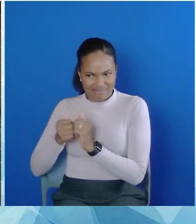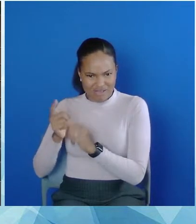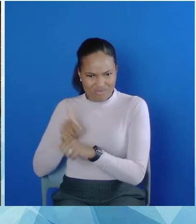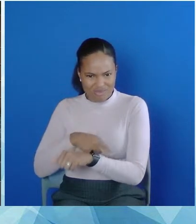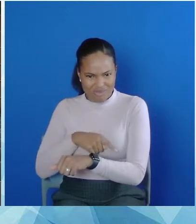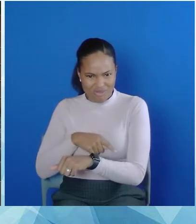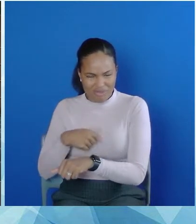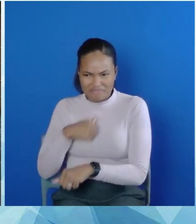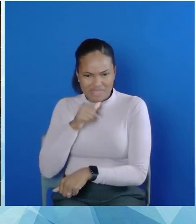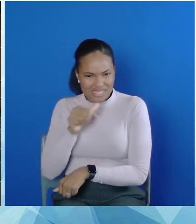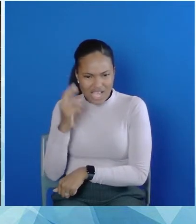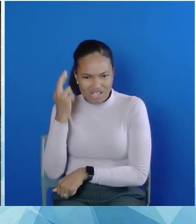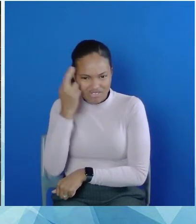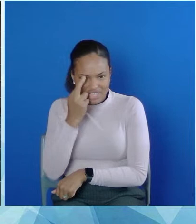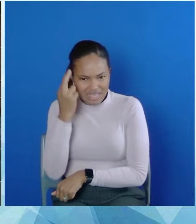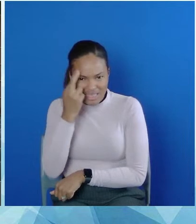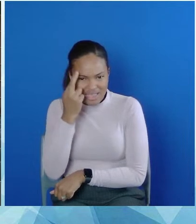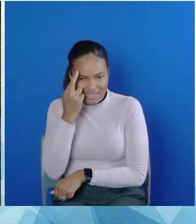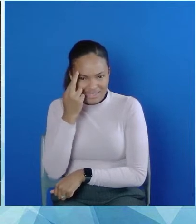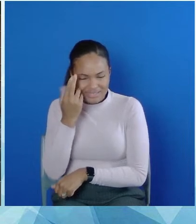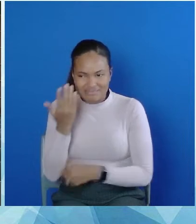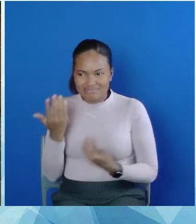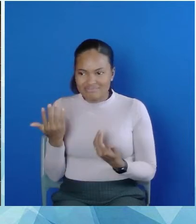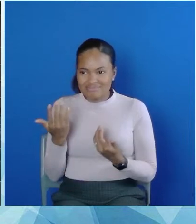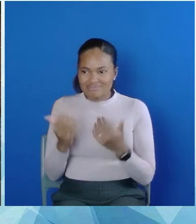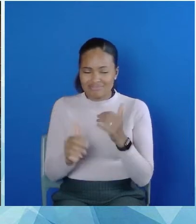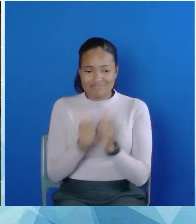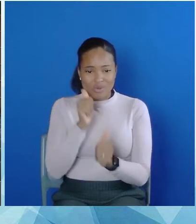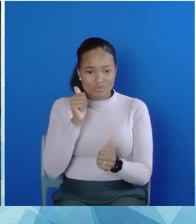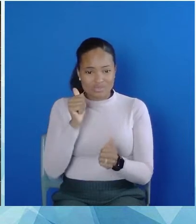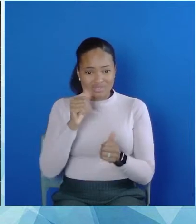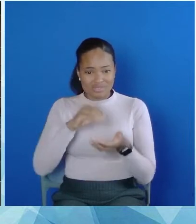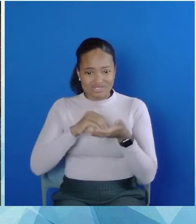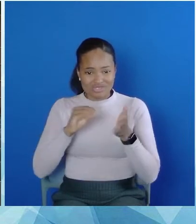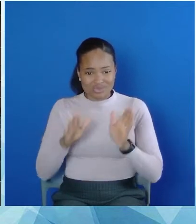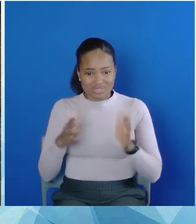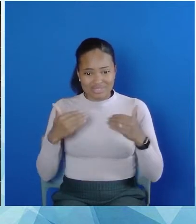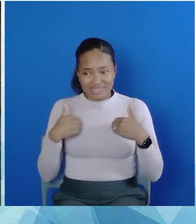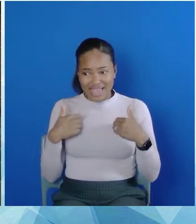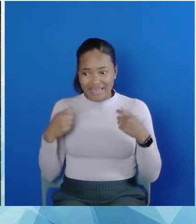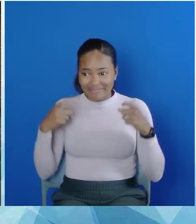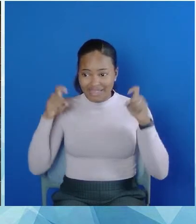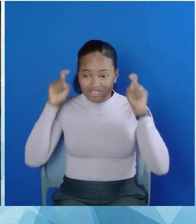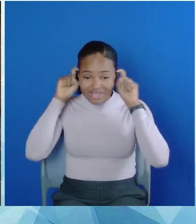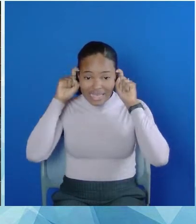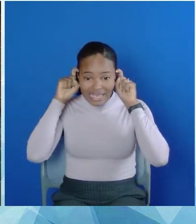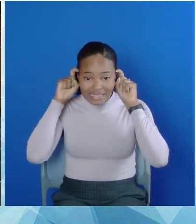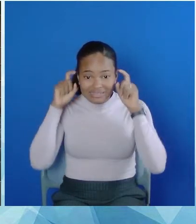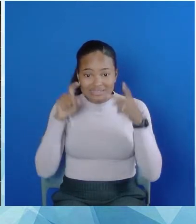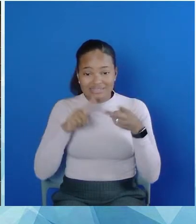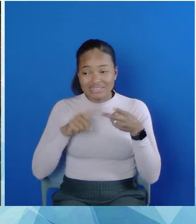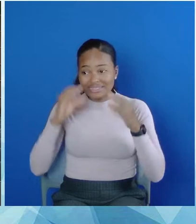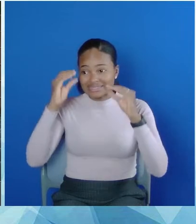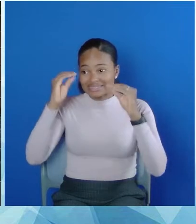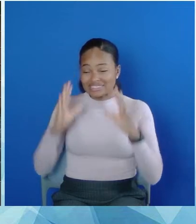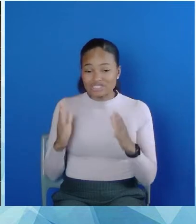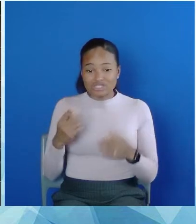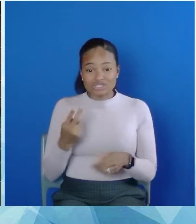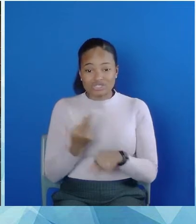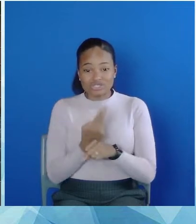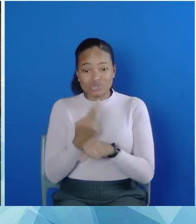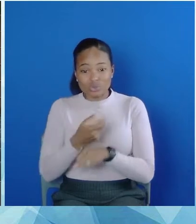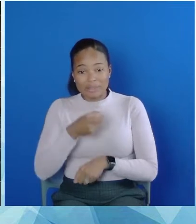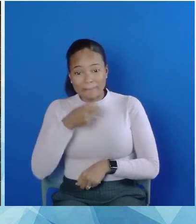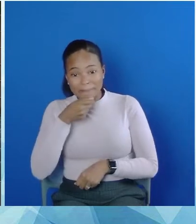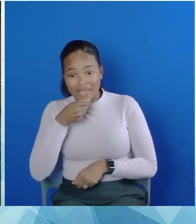our students get hearing aids, and we had teachers who would use microphones and primarily